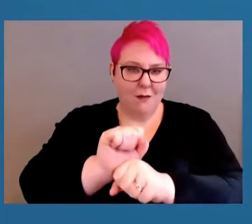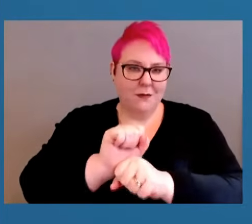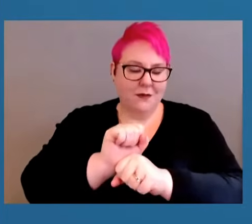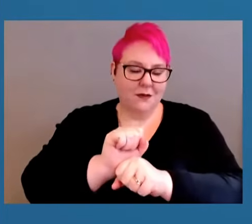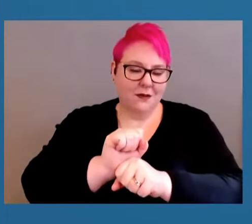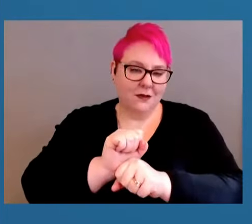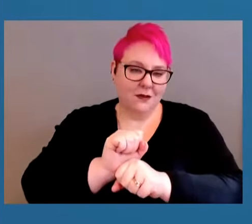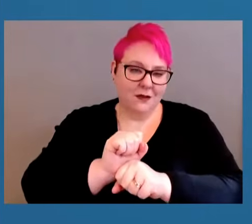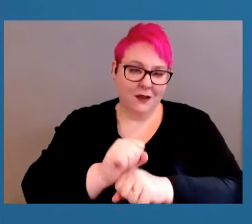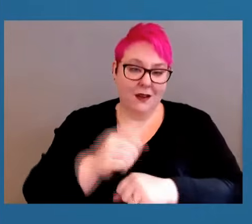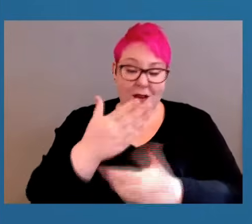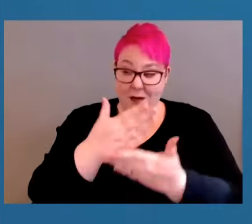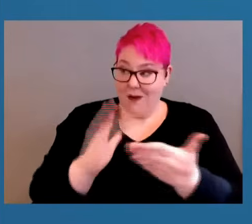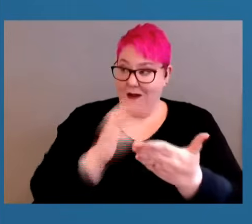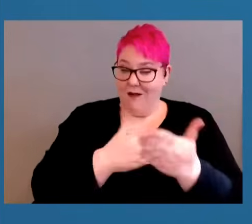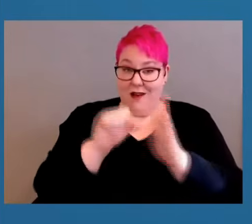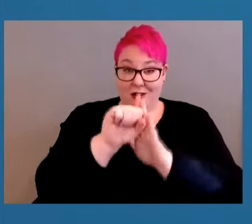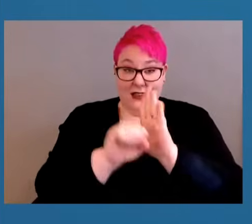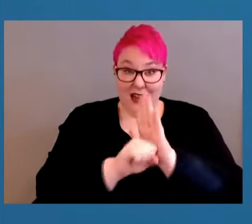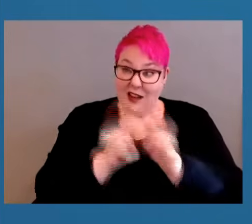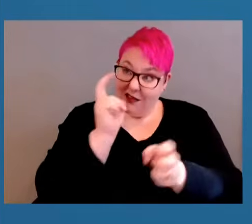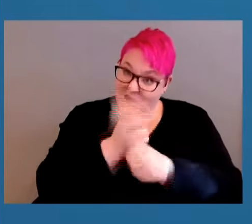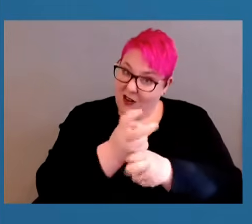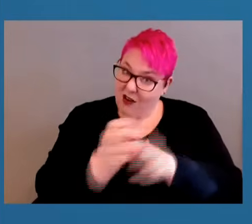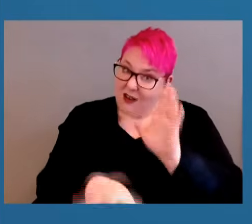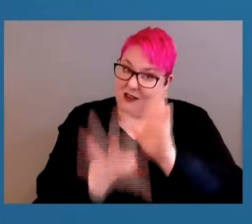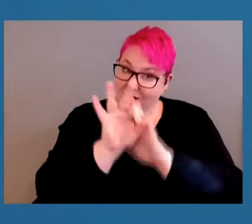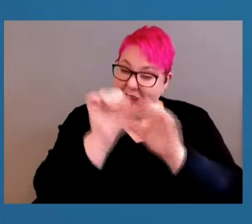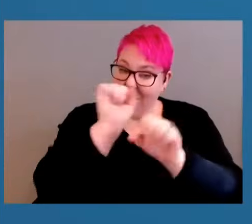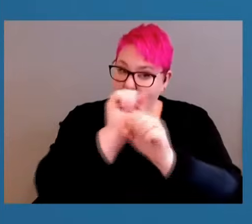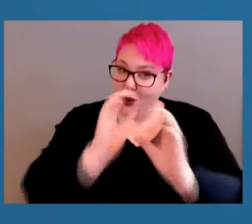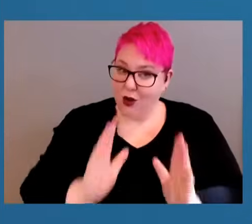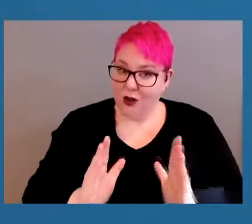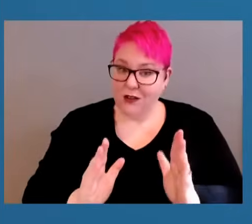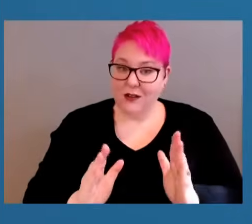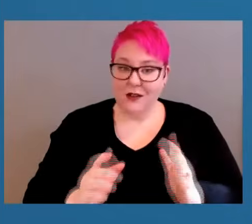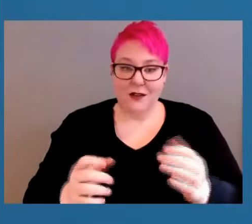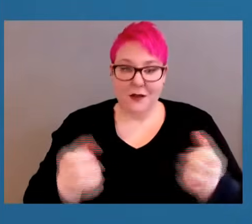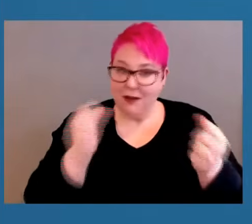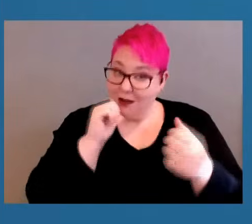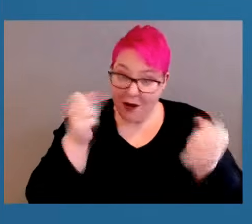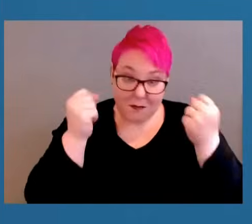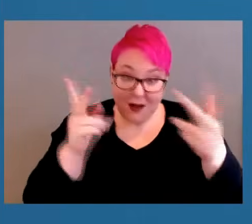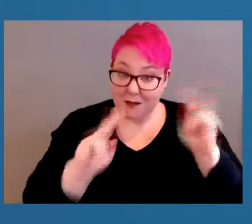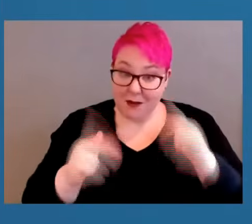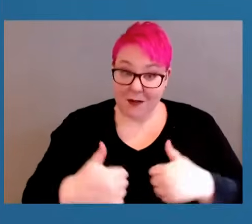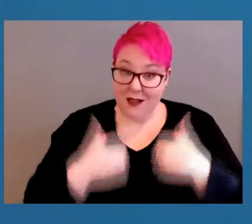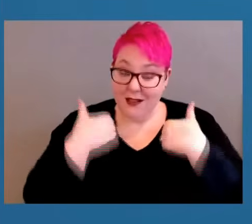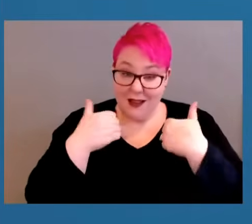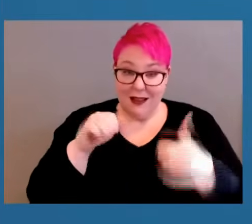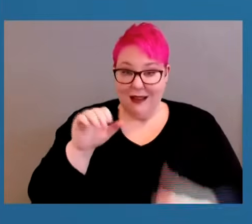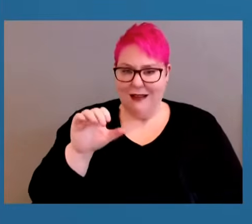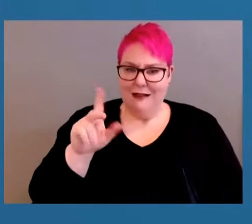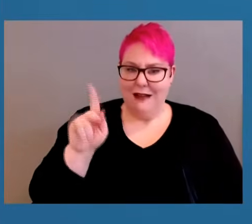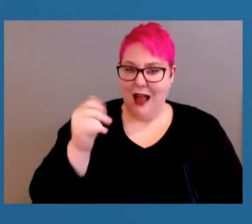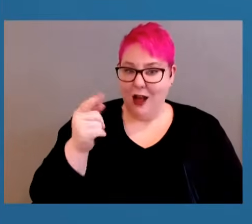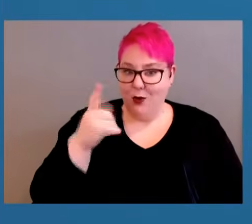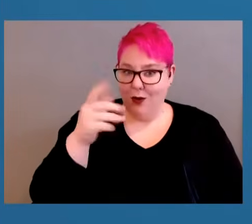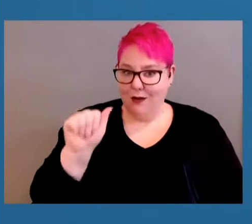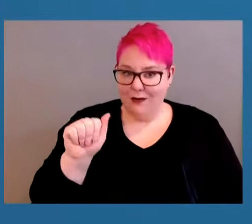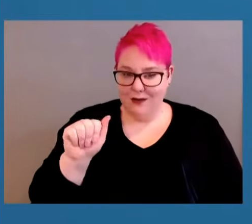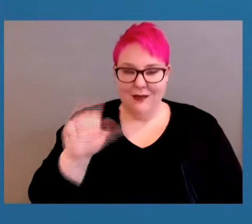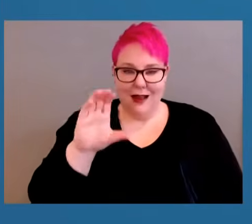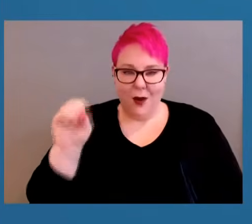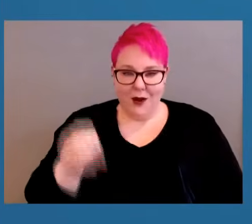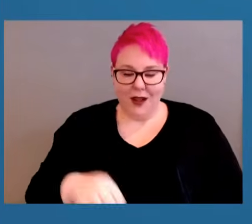in a part of our state where it's hard to find workers. There aren't a lot of people living in Cayuga County. And as